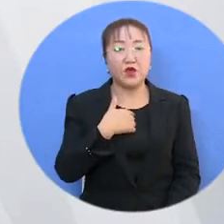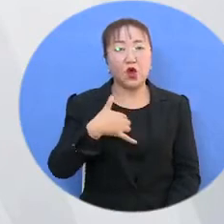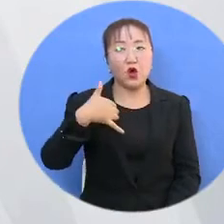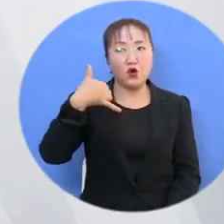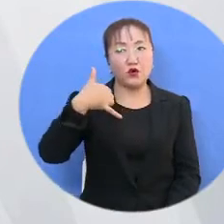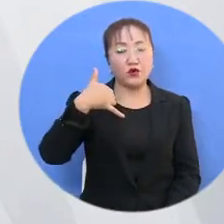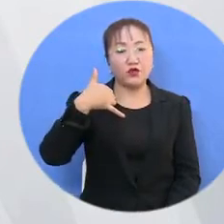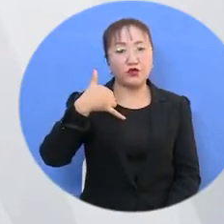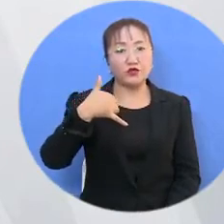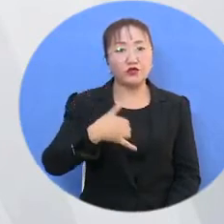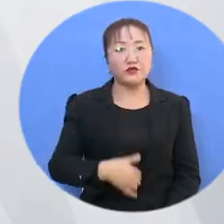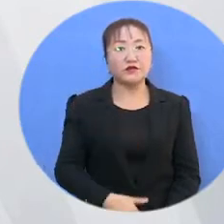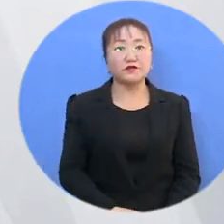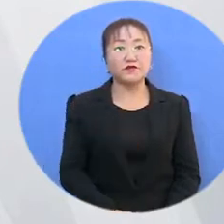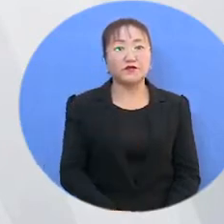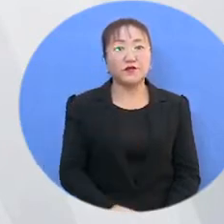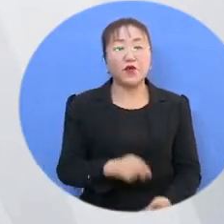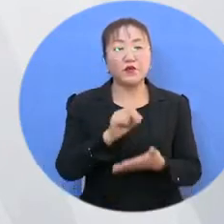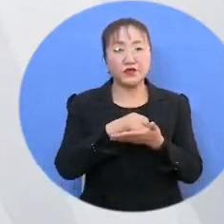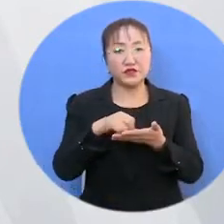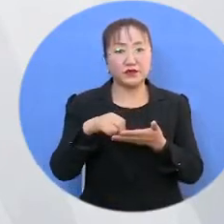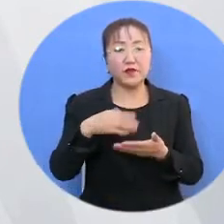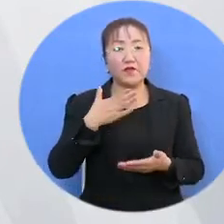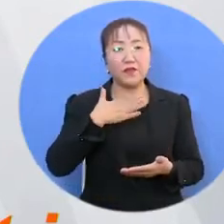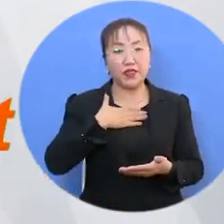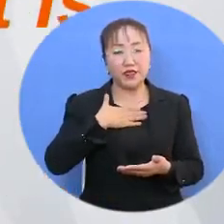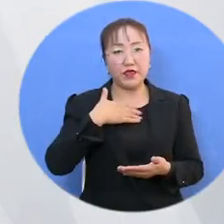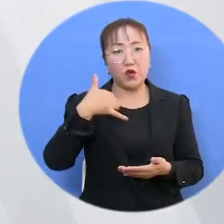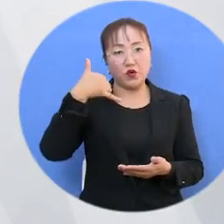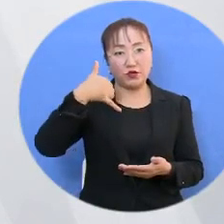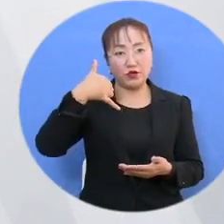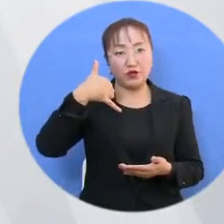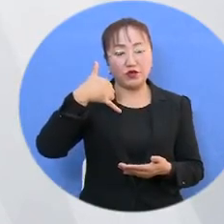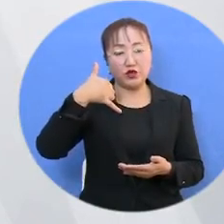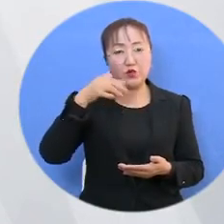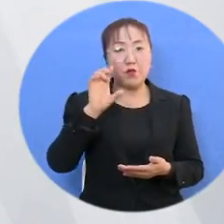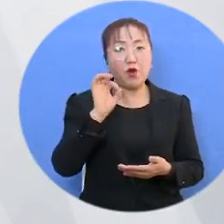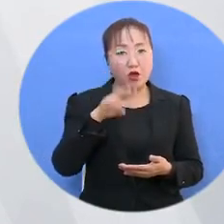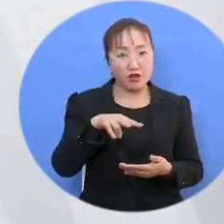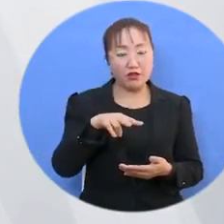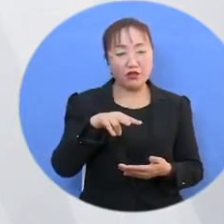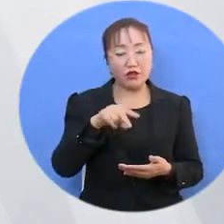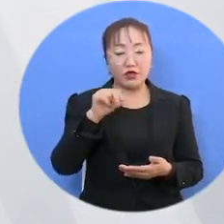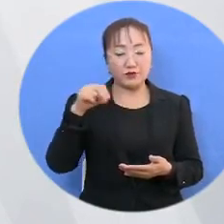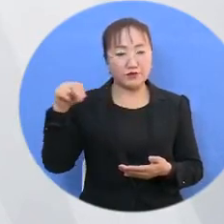your notebook. You should write, my height is. Okay, please